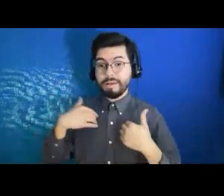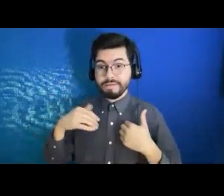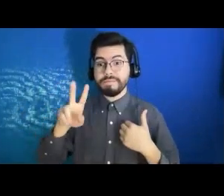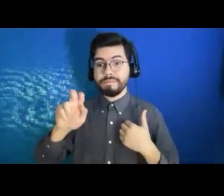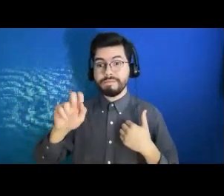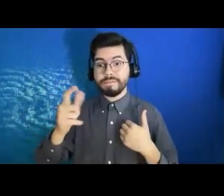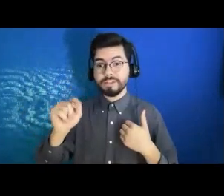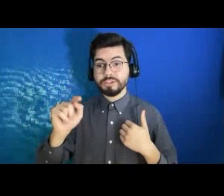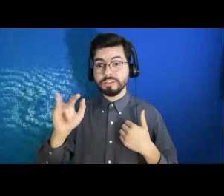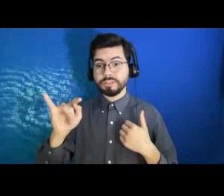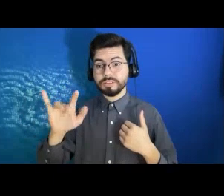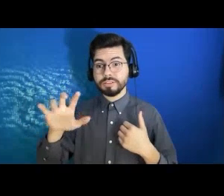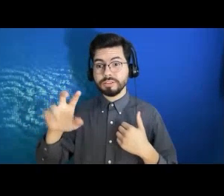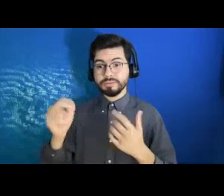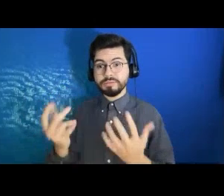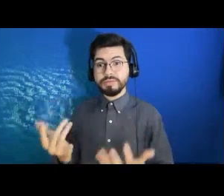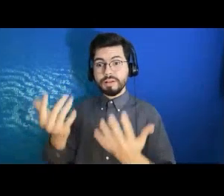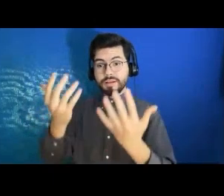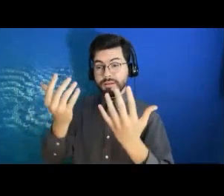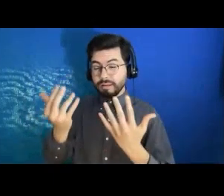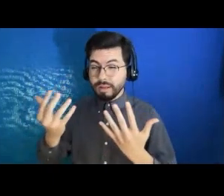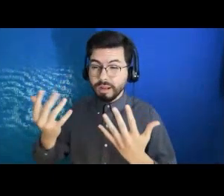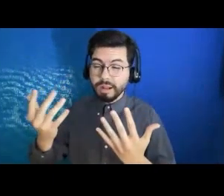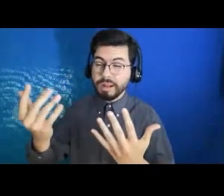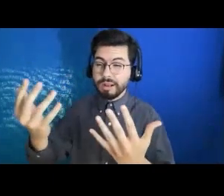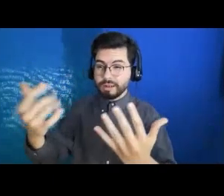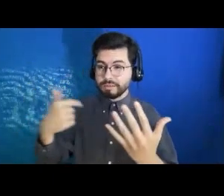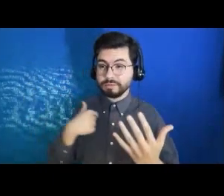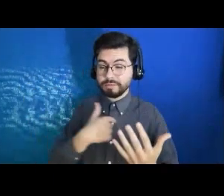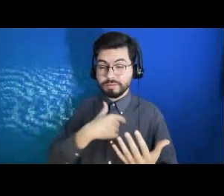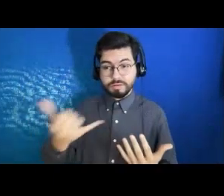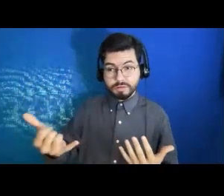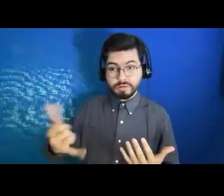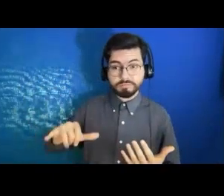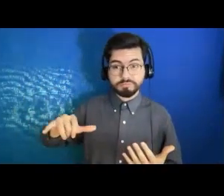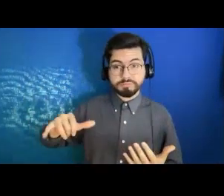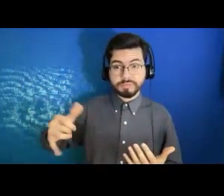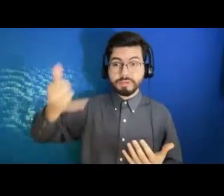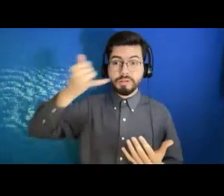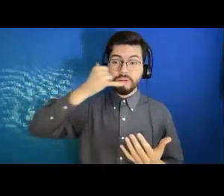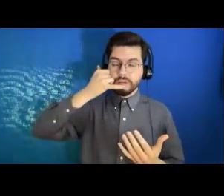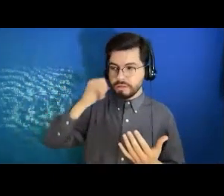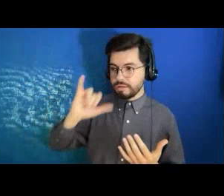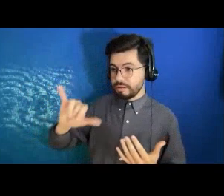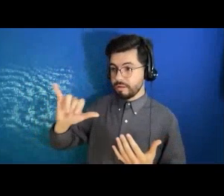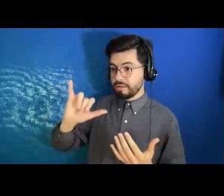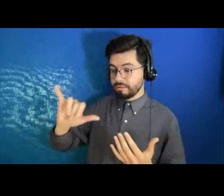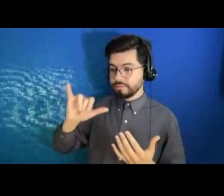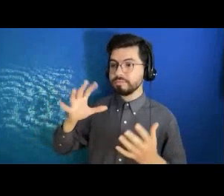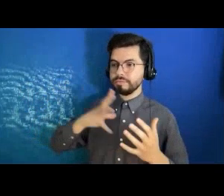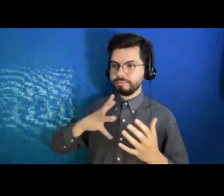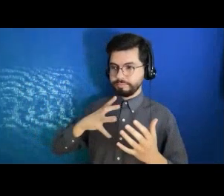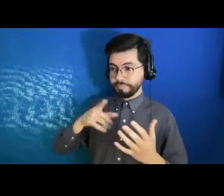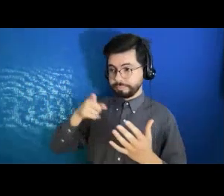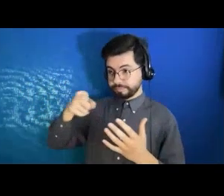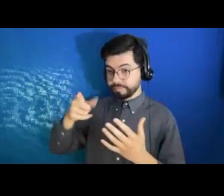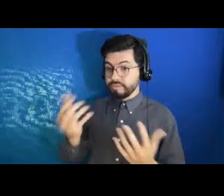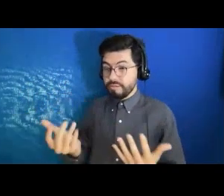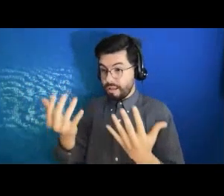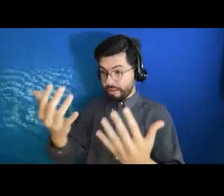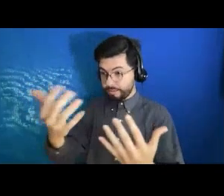us that get to make these decisions along with Cam and kind of inform that risk management piece.